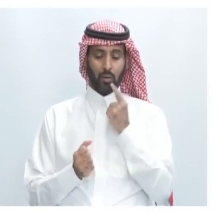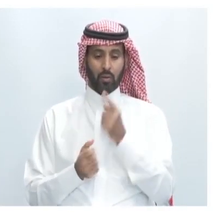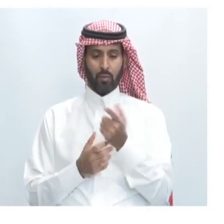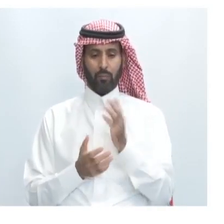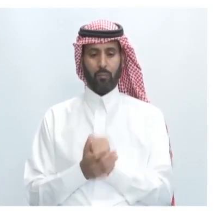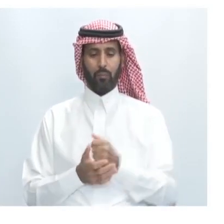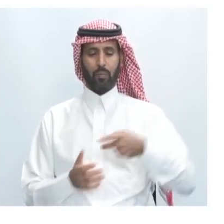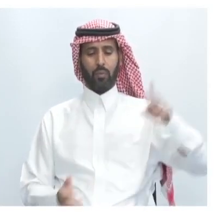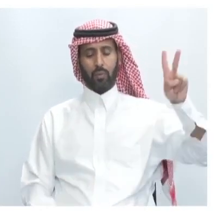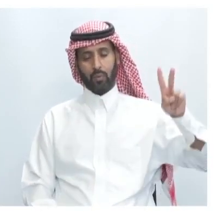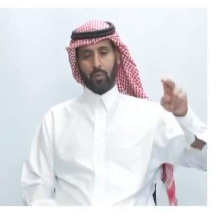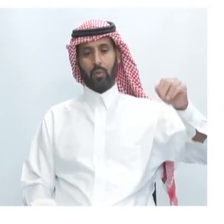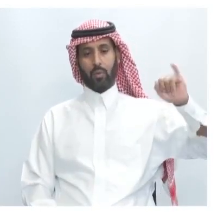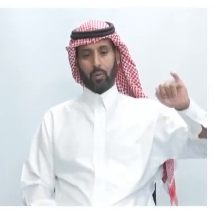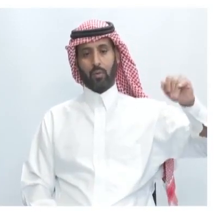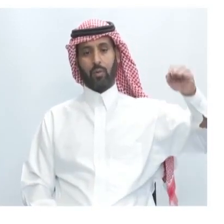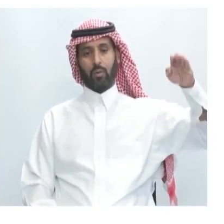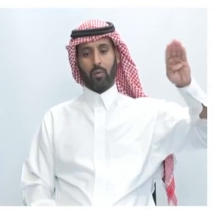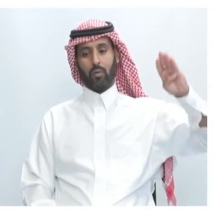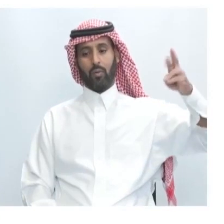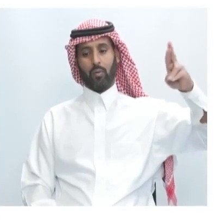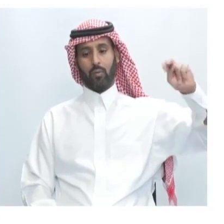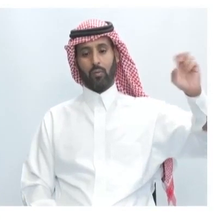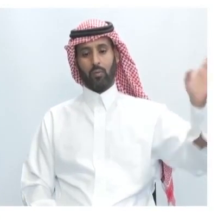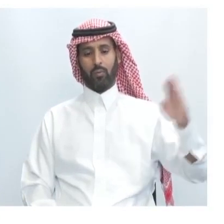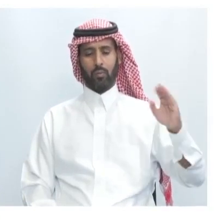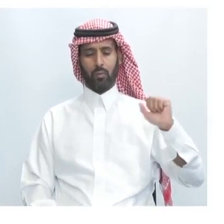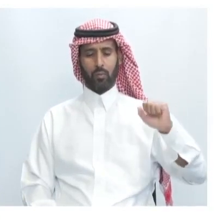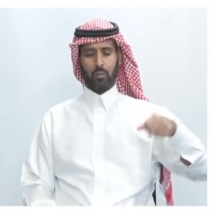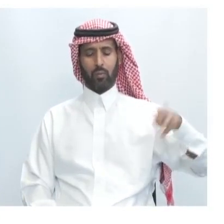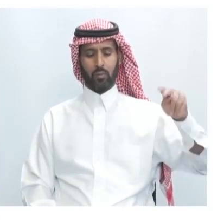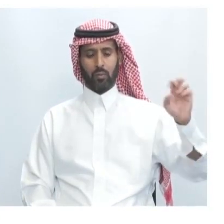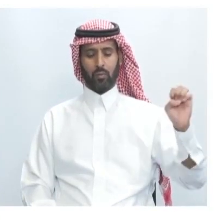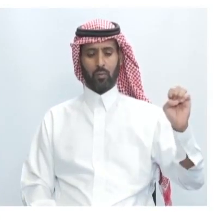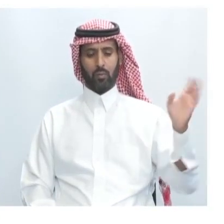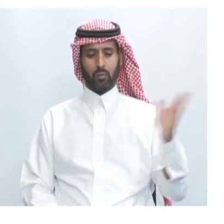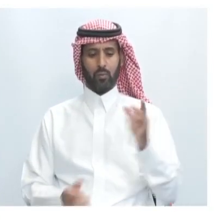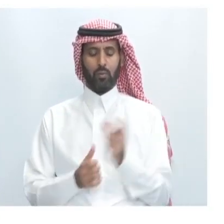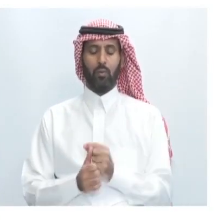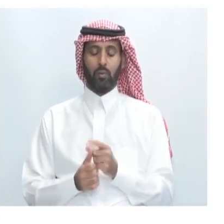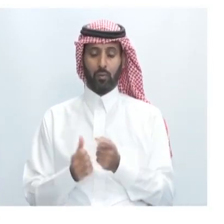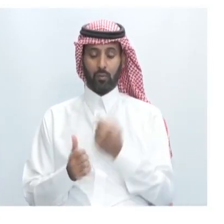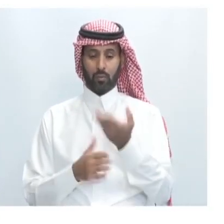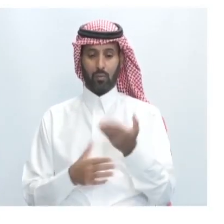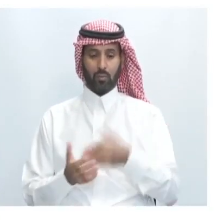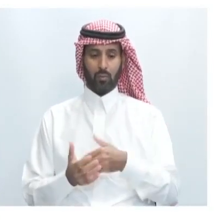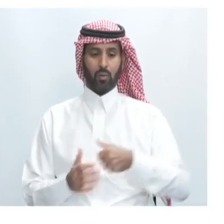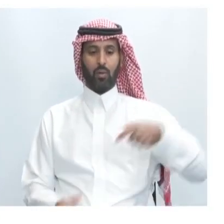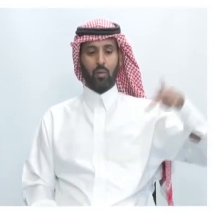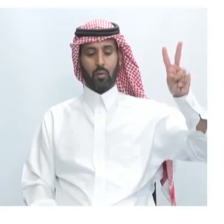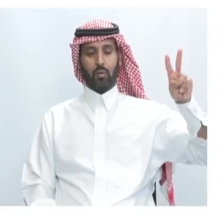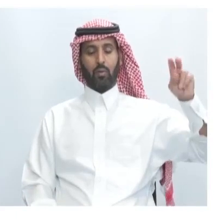vibrant, tendency, associate, tranquility, mourning, and represents. Again,